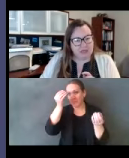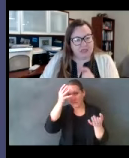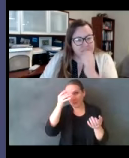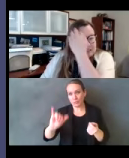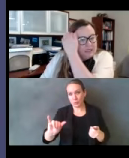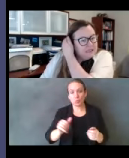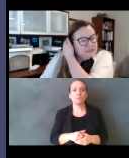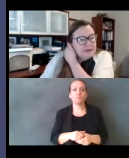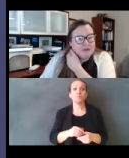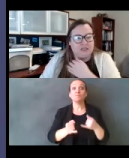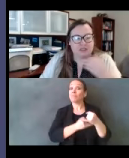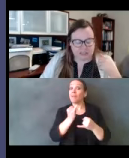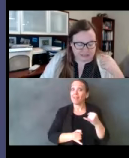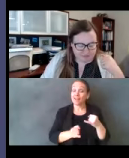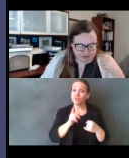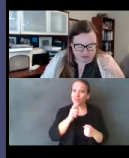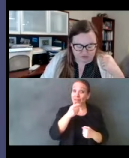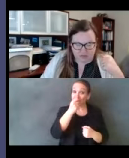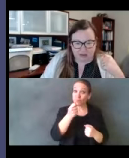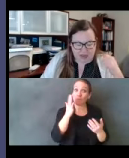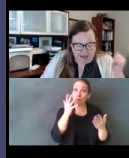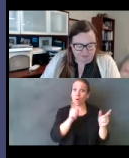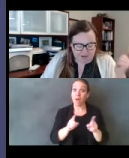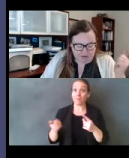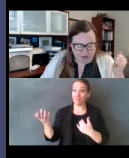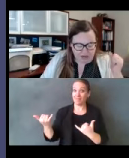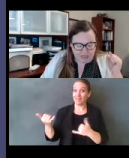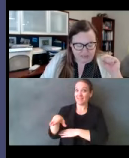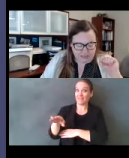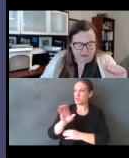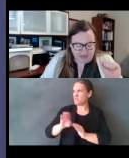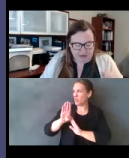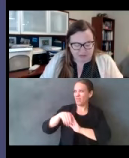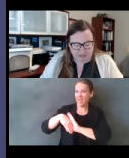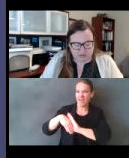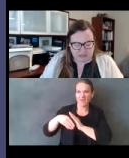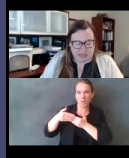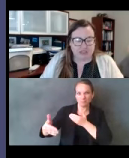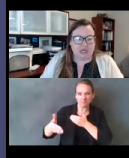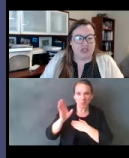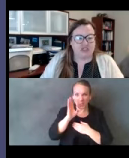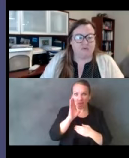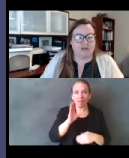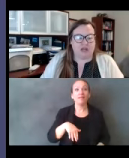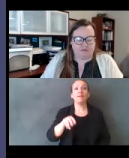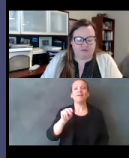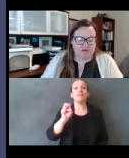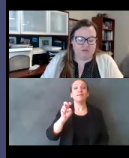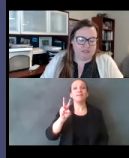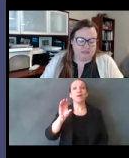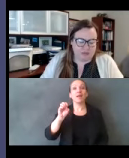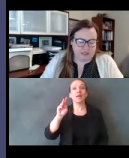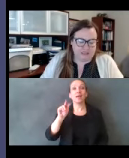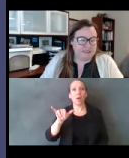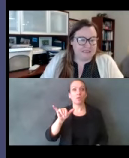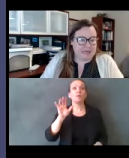something really interesting and that's happening just this afternoon in about a half an hour is that Nevada County is holding an education workshop for voters